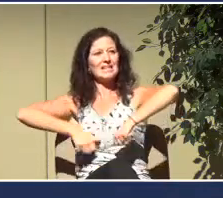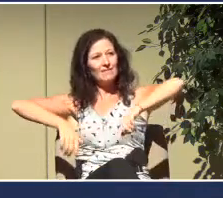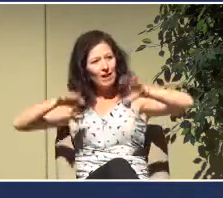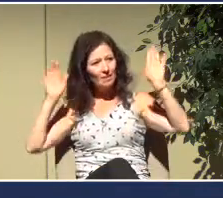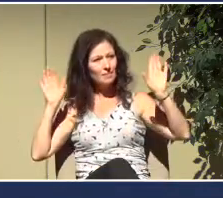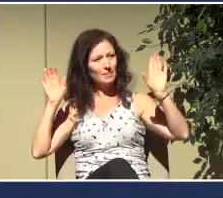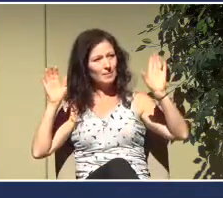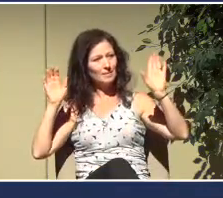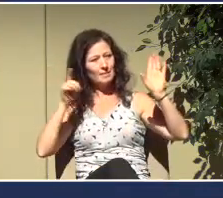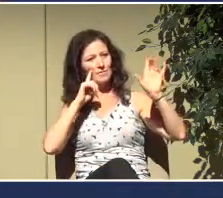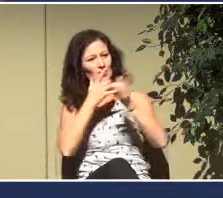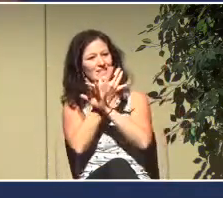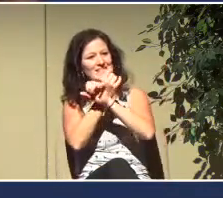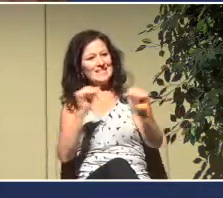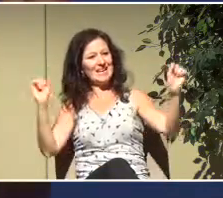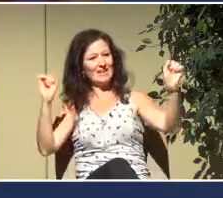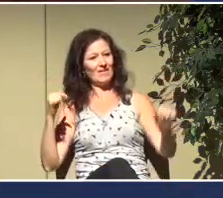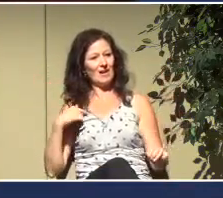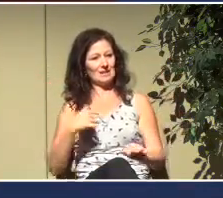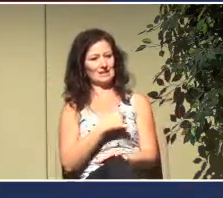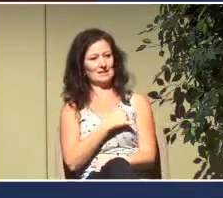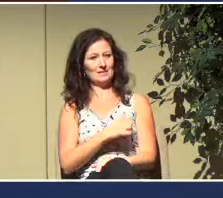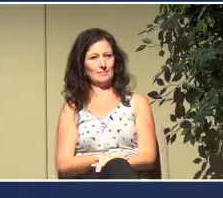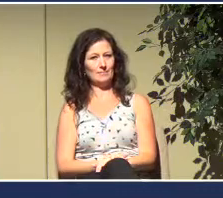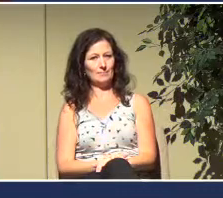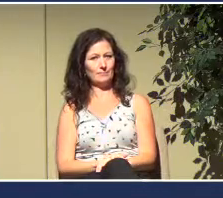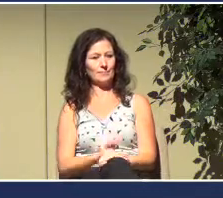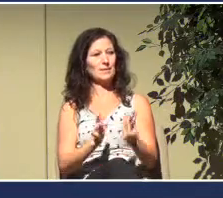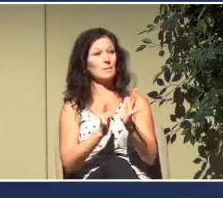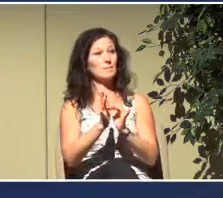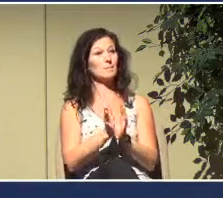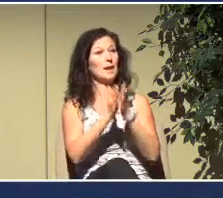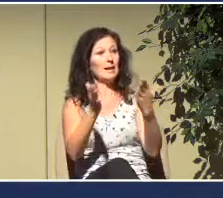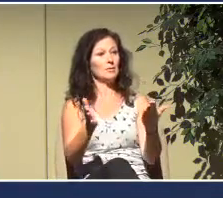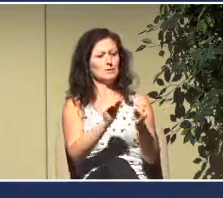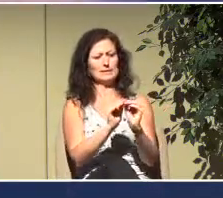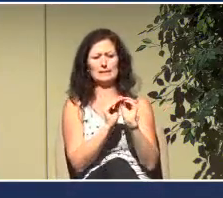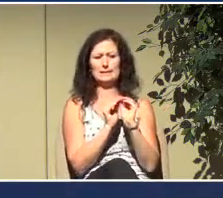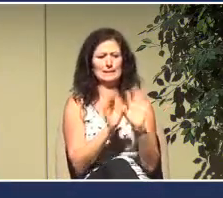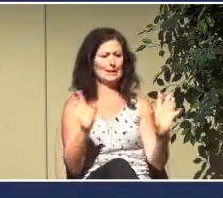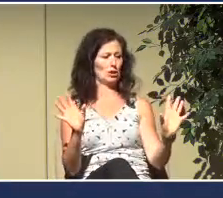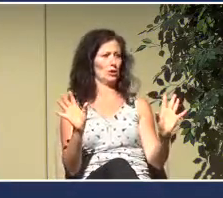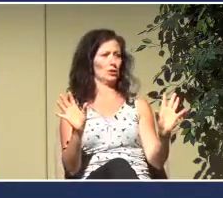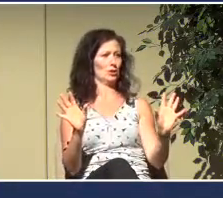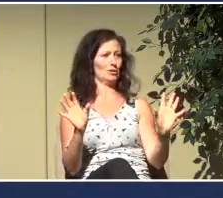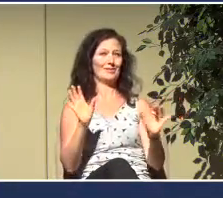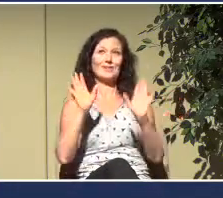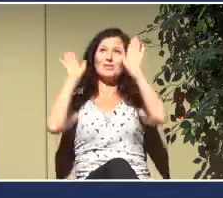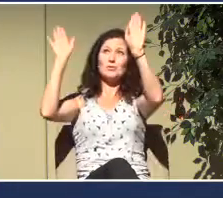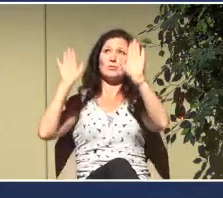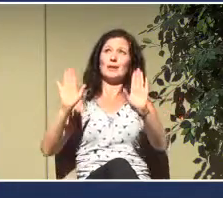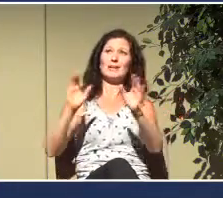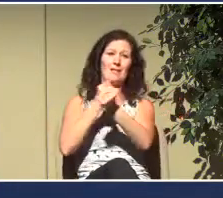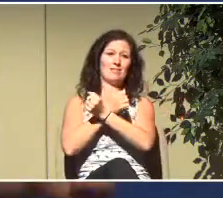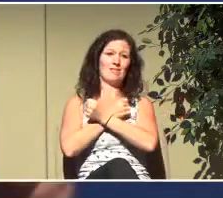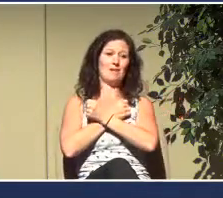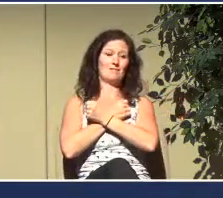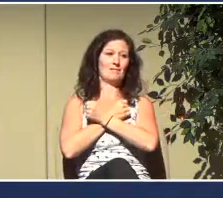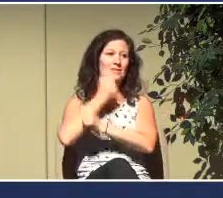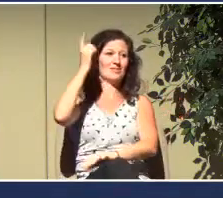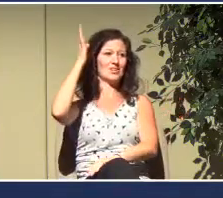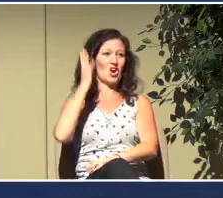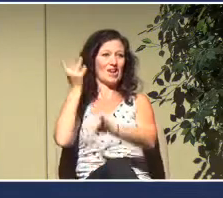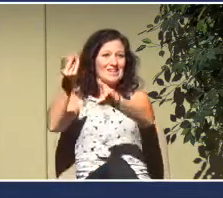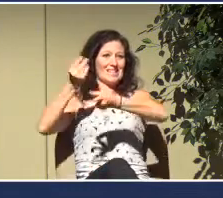us? Scripture says it pretty clear. How great is the love that the Father has lavished on us that we should be called children